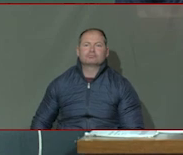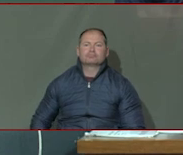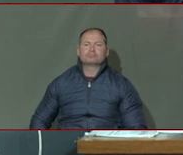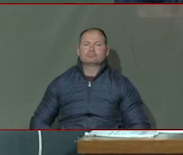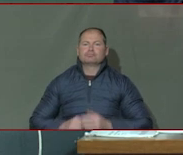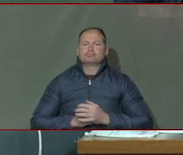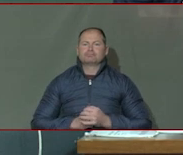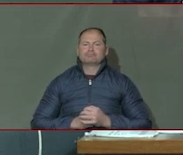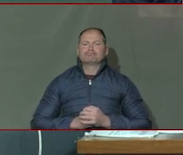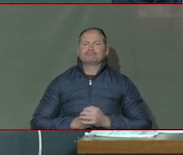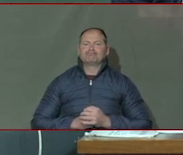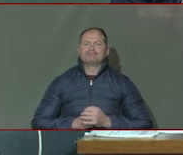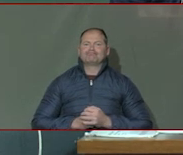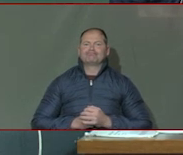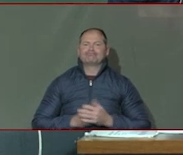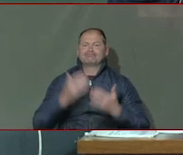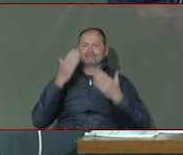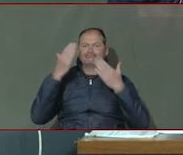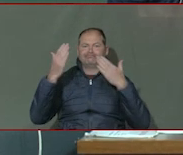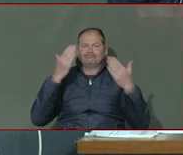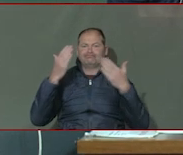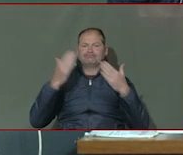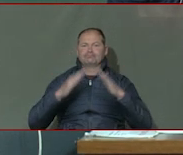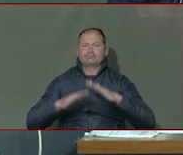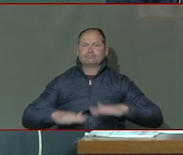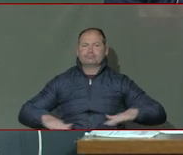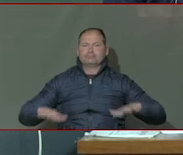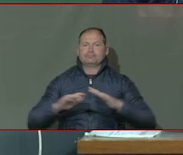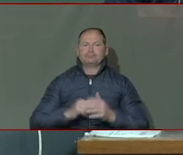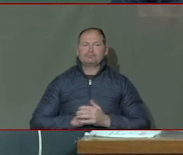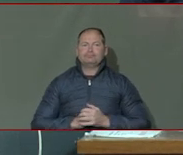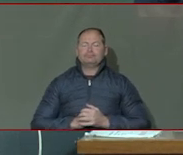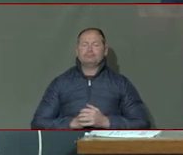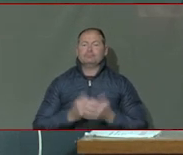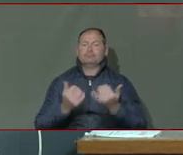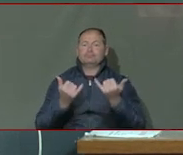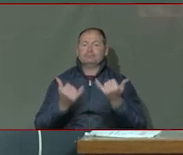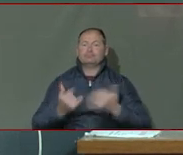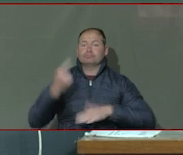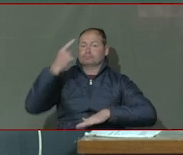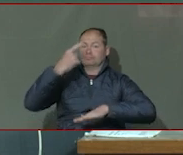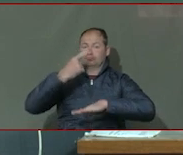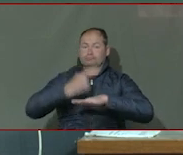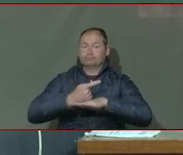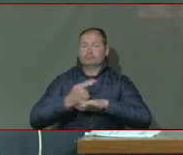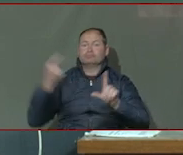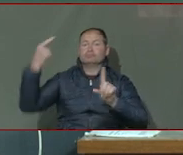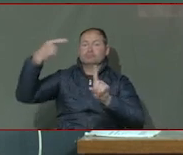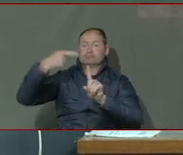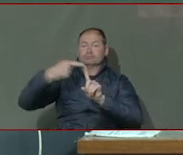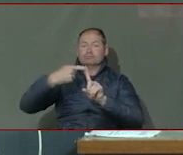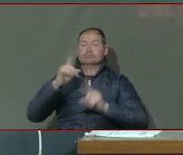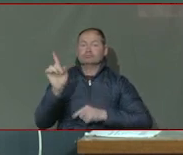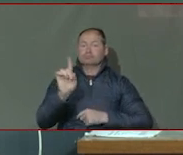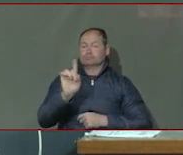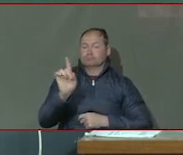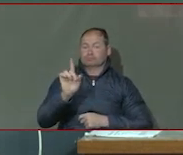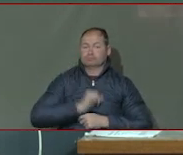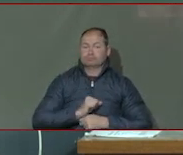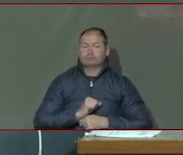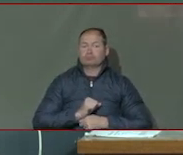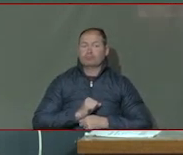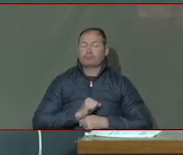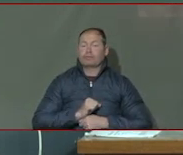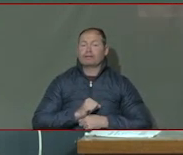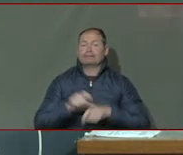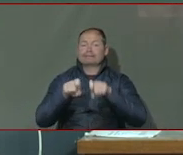Good afternoon to everybody. So people, I'm here specifically today. My whole purpose with this lesson is to prepare you for the 7th